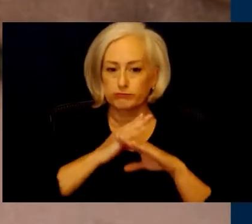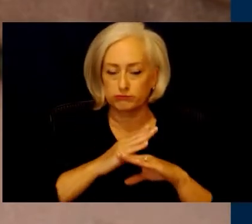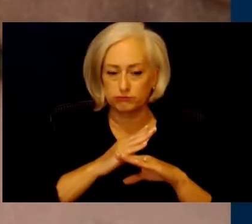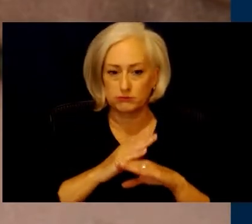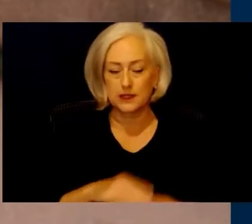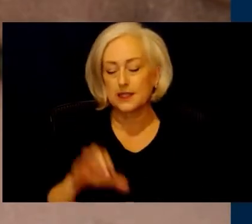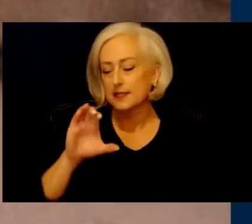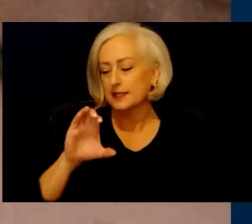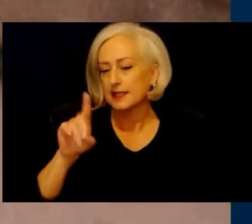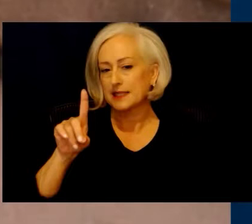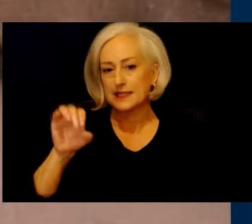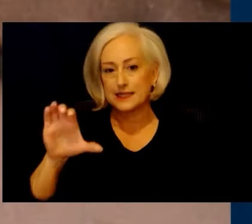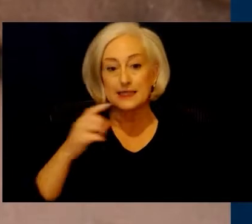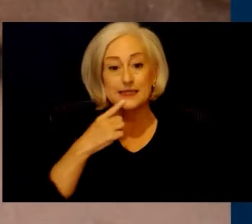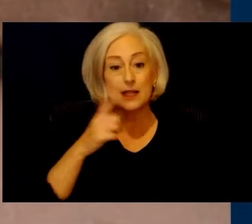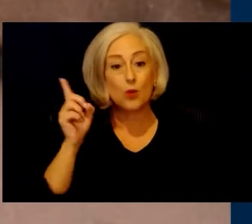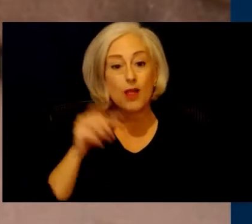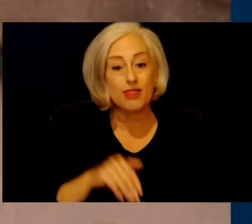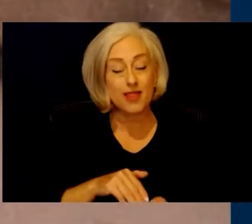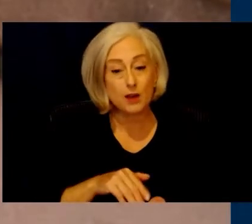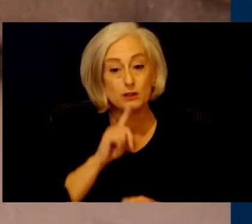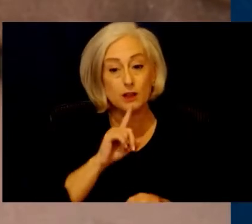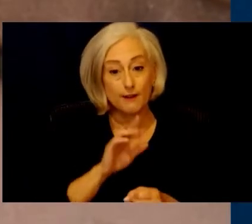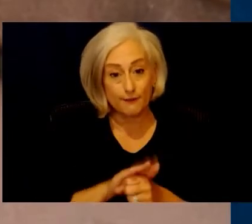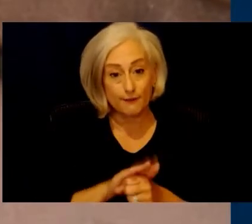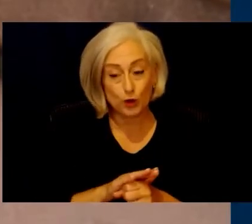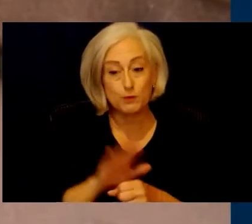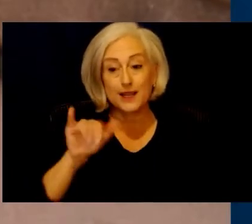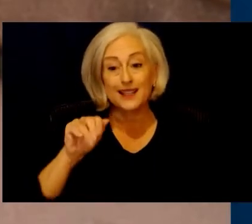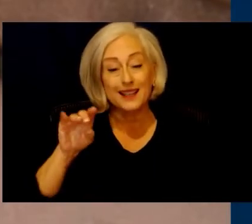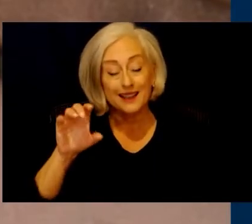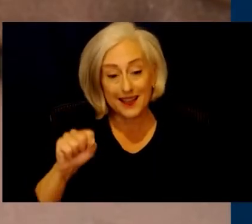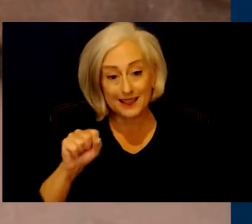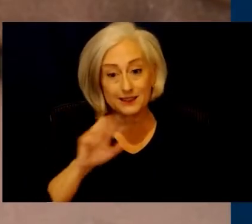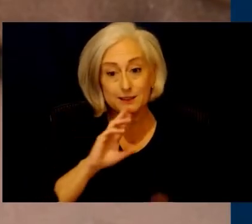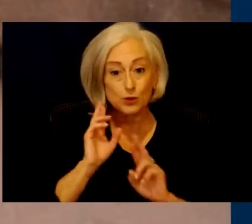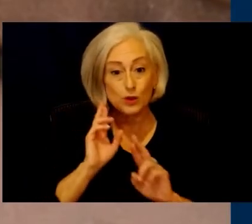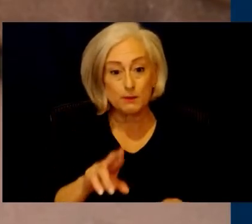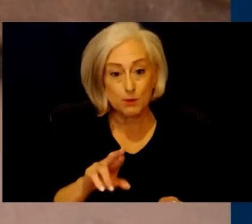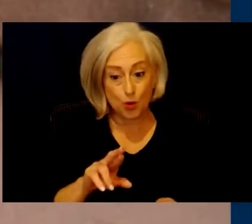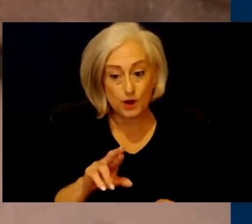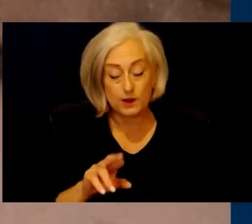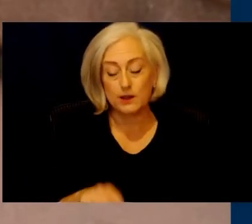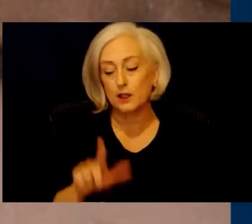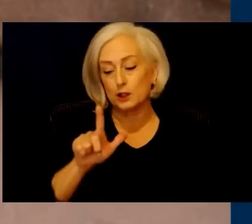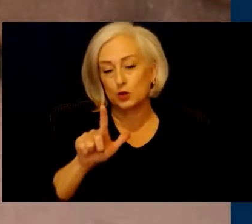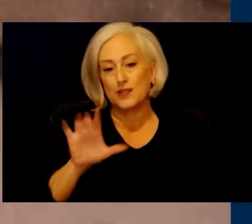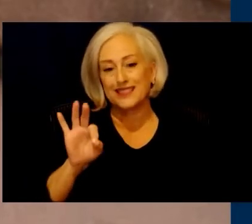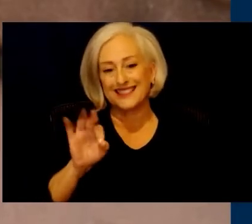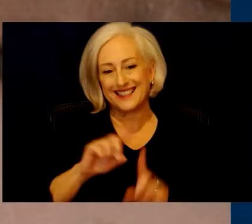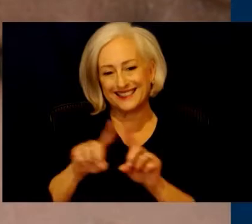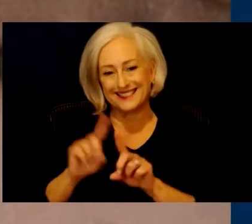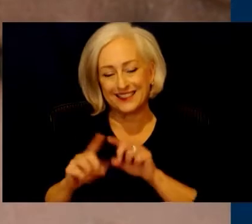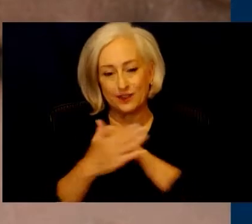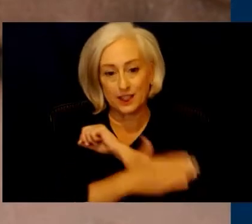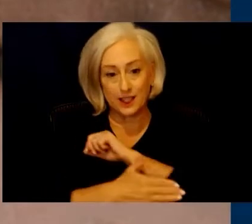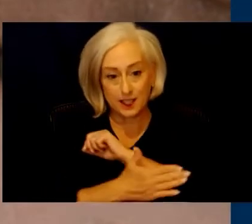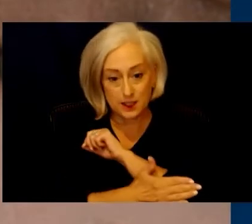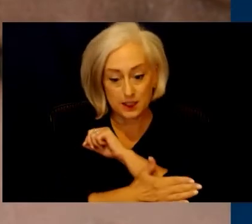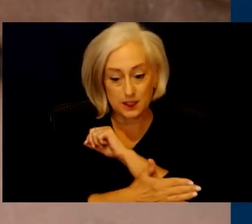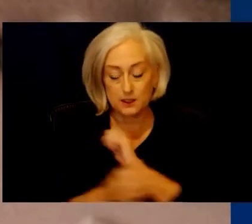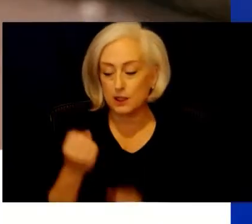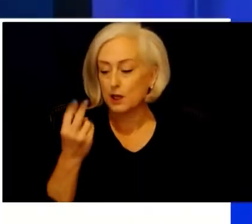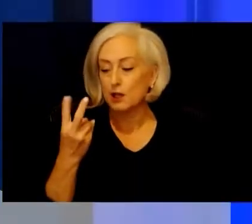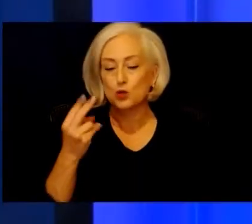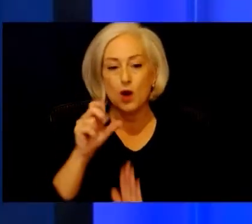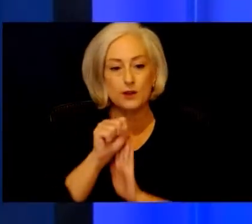and suspected cases of monkeypox have so far been reported in 29 countries, 12 states in the U.S., and Washington, D.C.